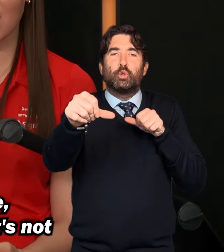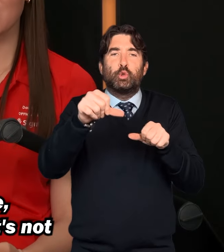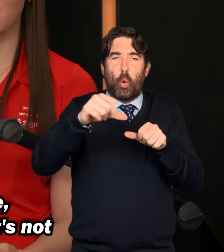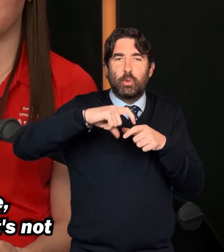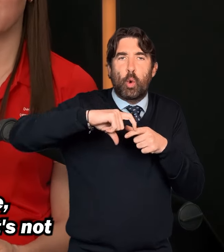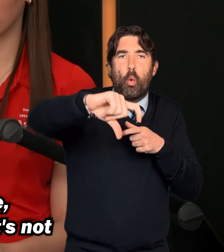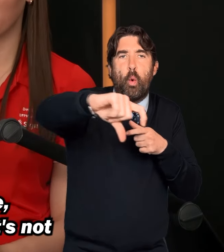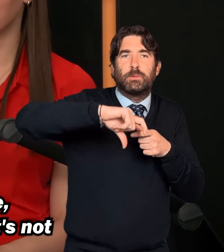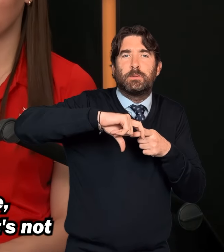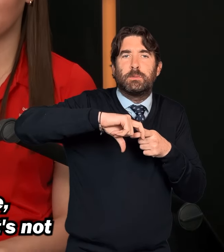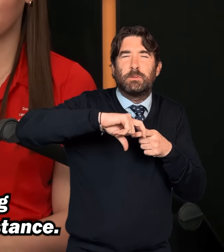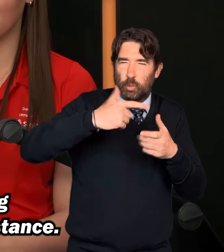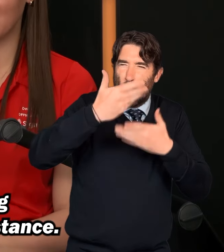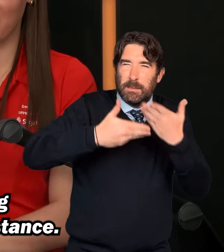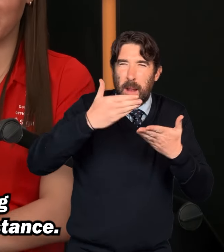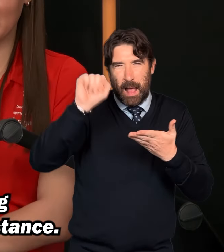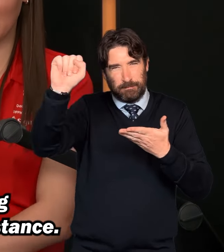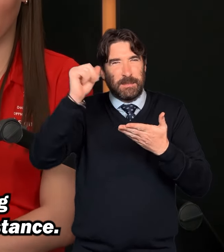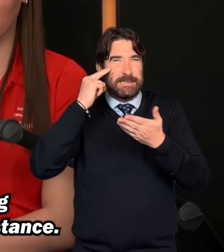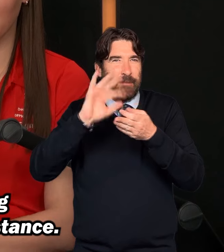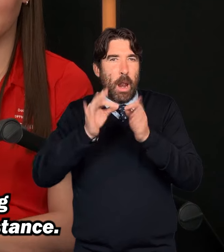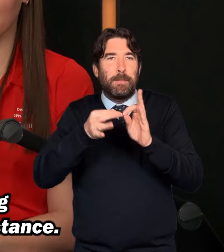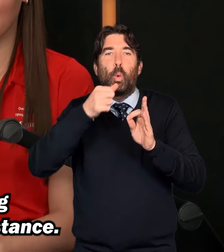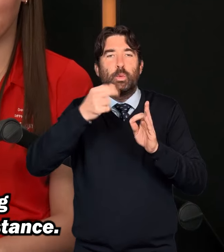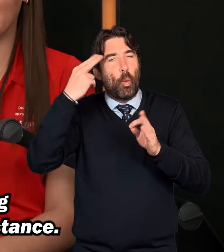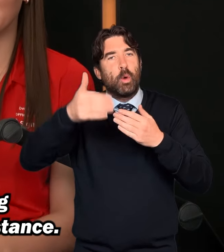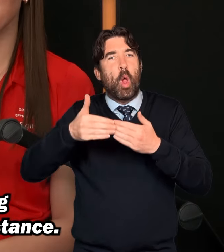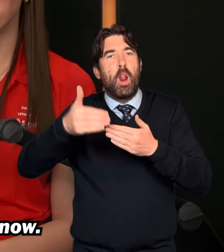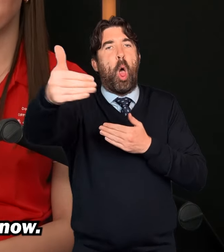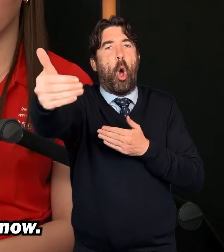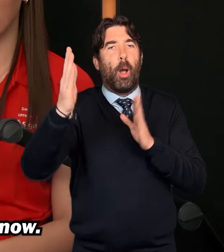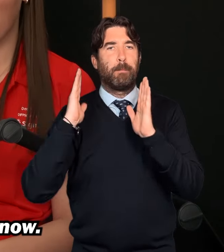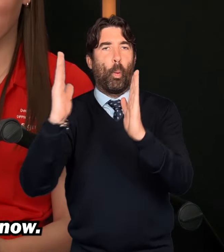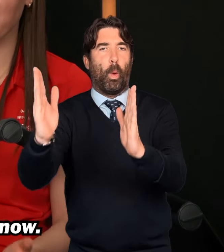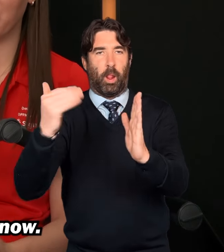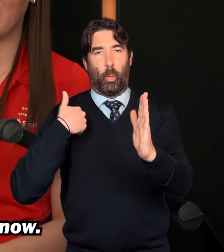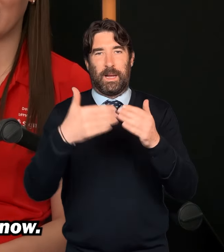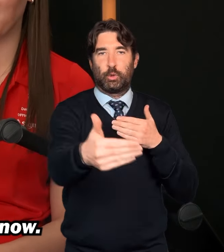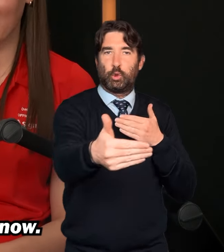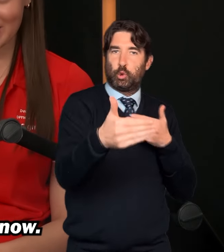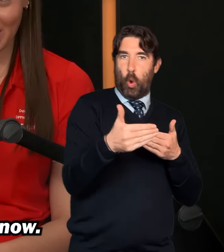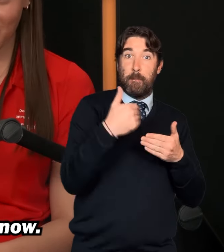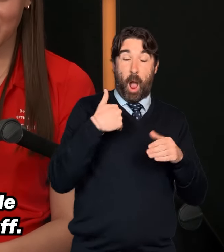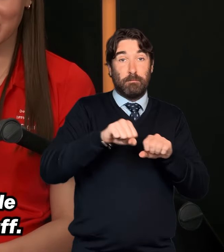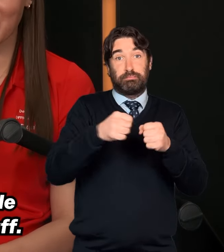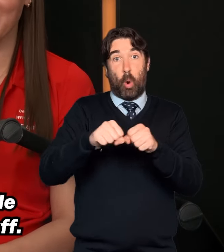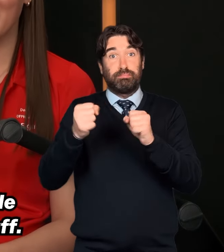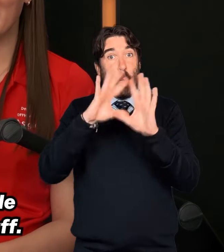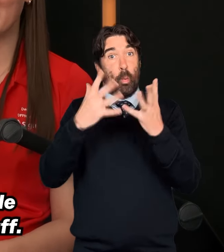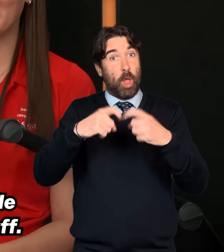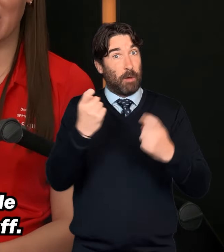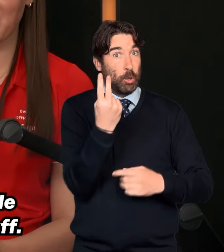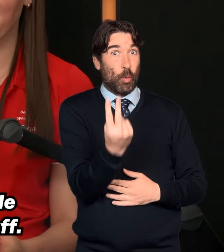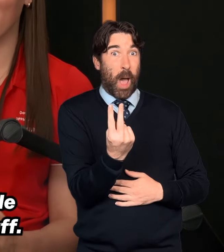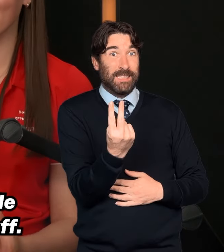course. Right. So it's not, the Deaflympics is long course. It's not the same distance, but I have broken it twice now. So